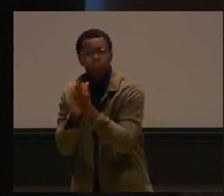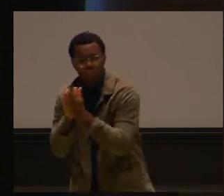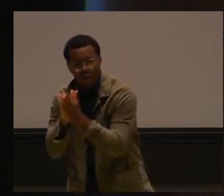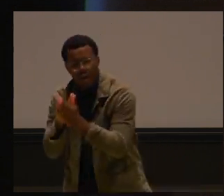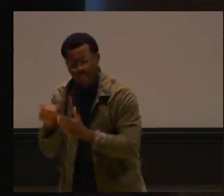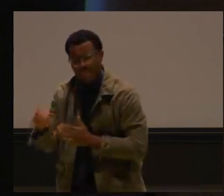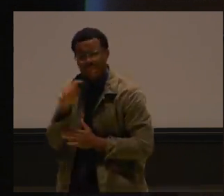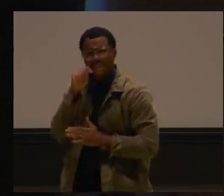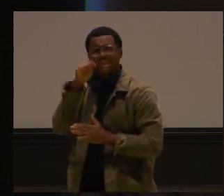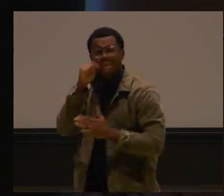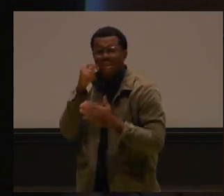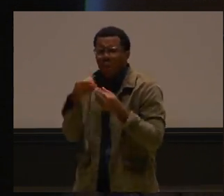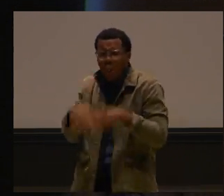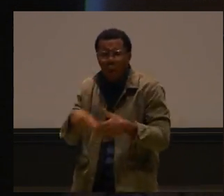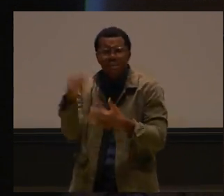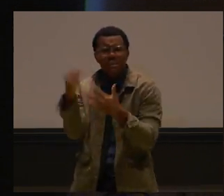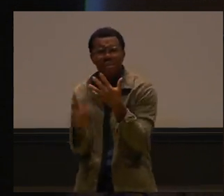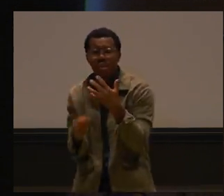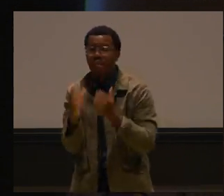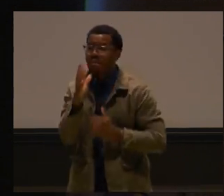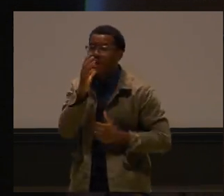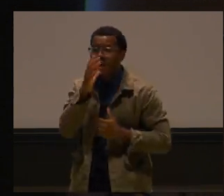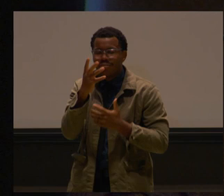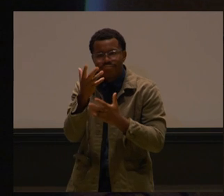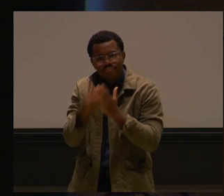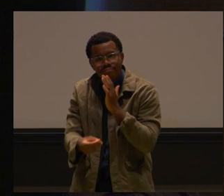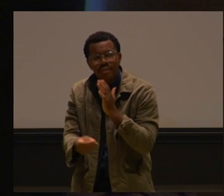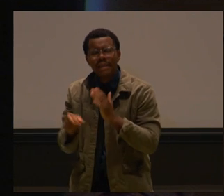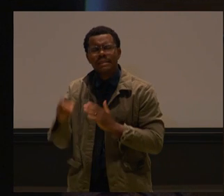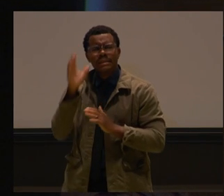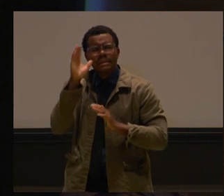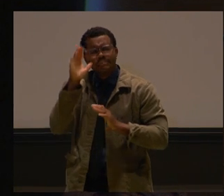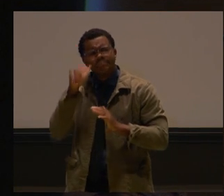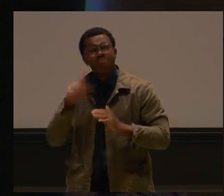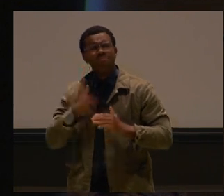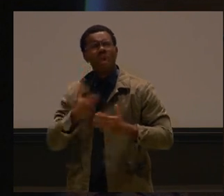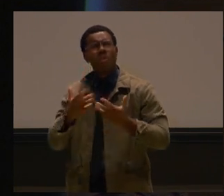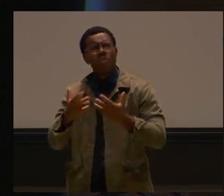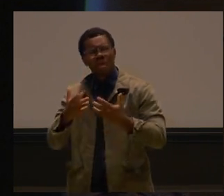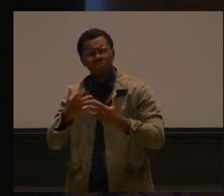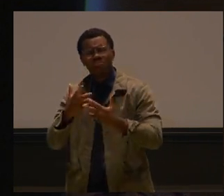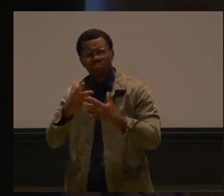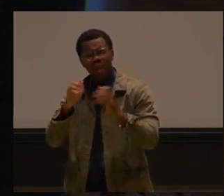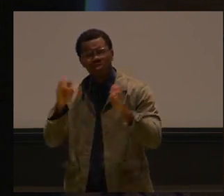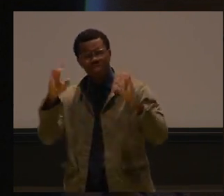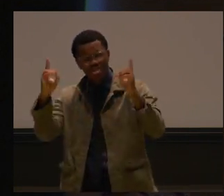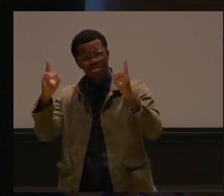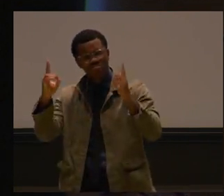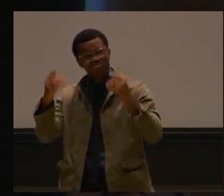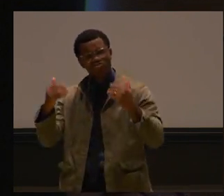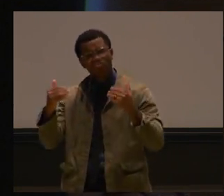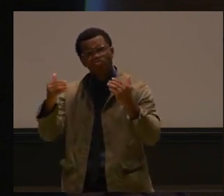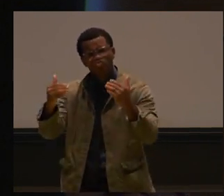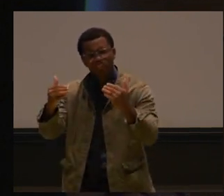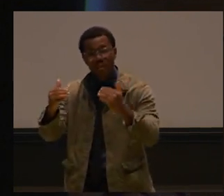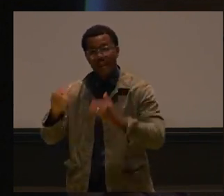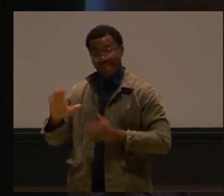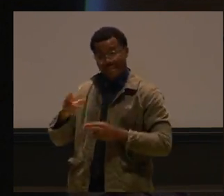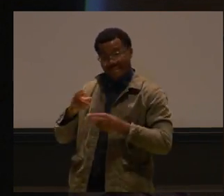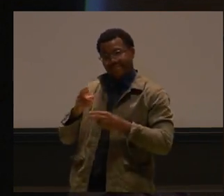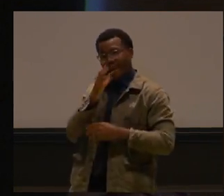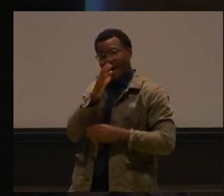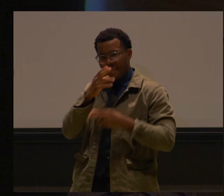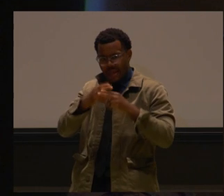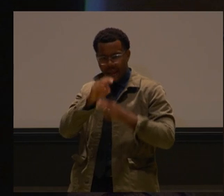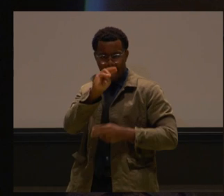much, including his mother, he decided to commit himself to his education, adding his mother's name, Mary, to his name,